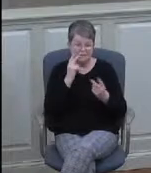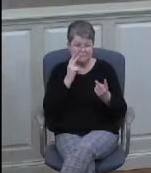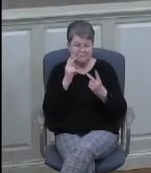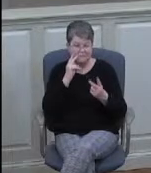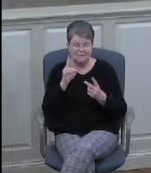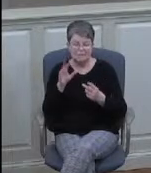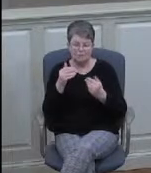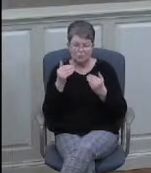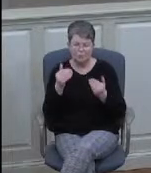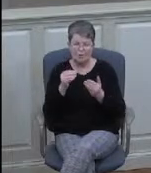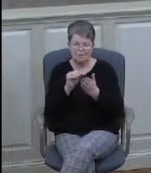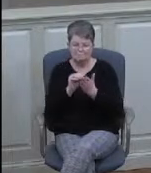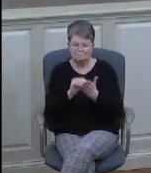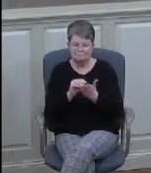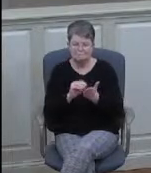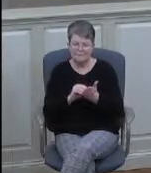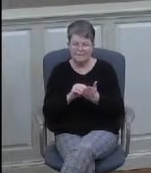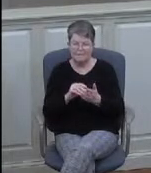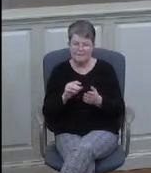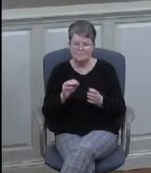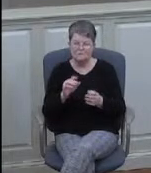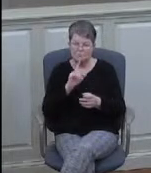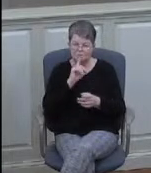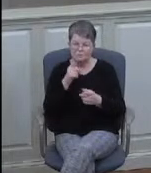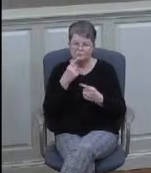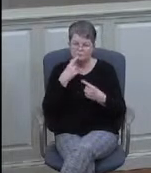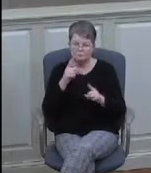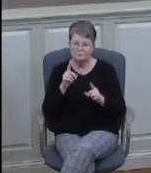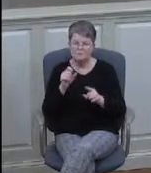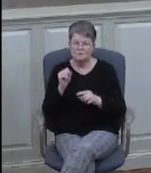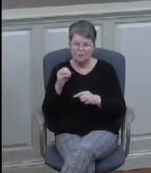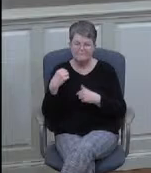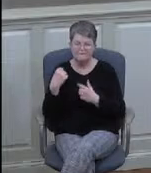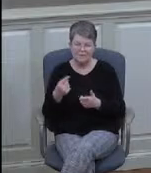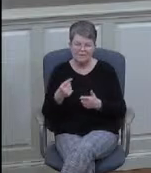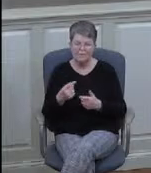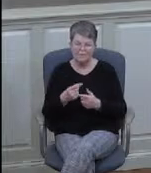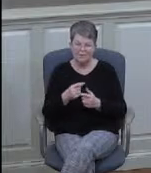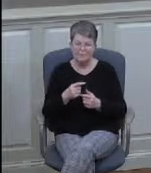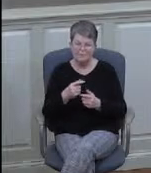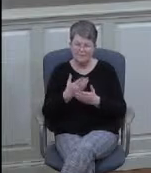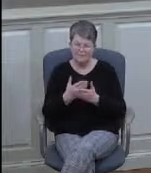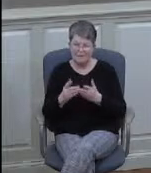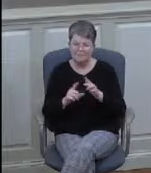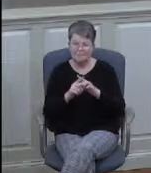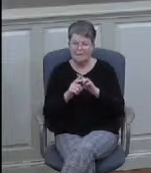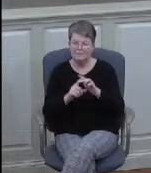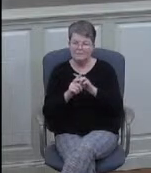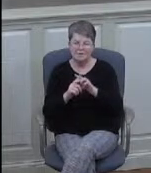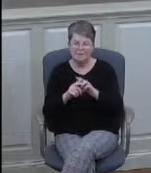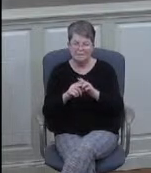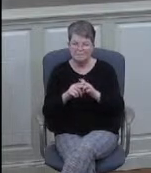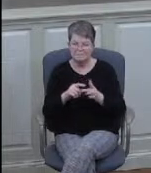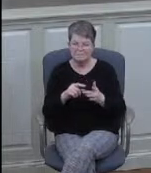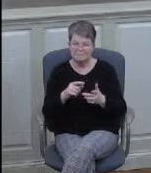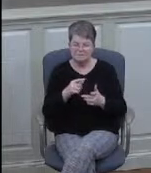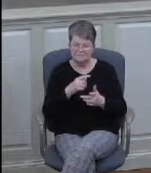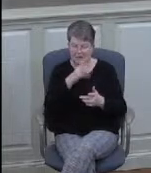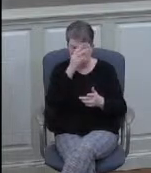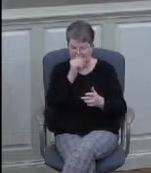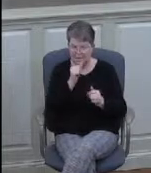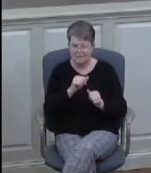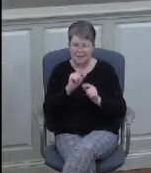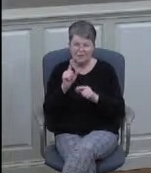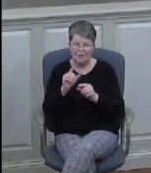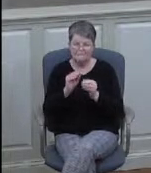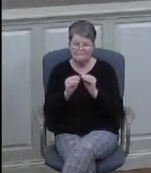on there. It has worked really well for us so far as you know, things have popped up on there that the guys have gone out and fixed. I mean, just immediately.